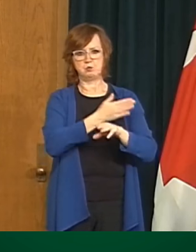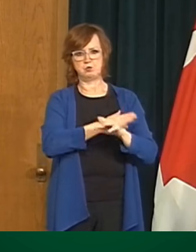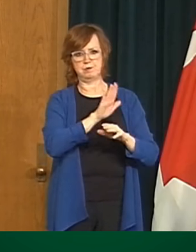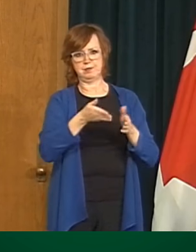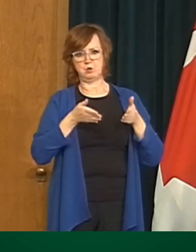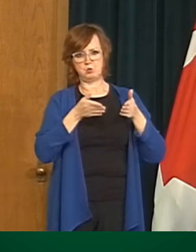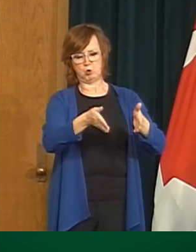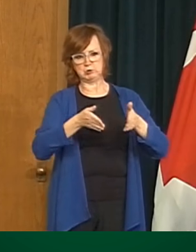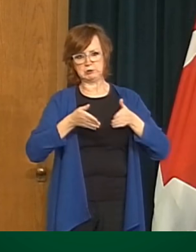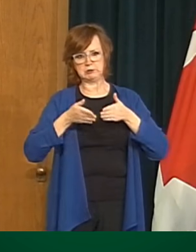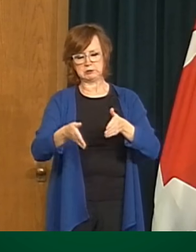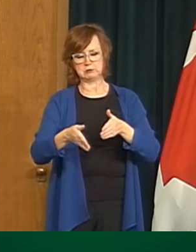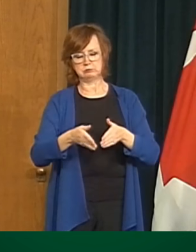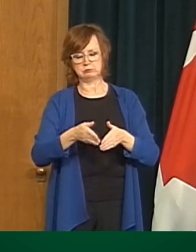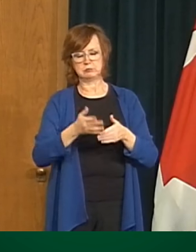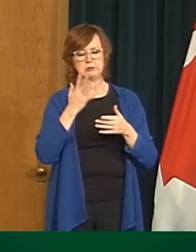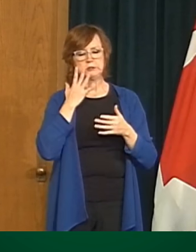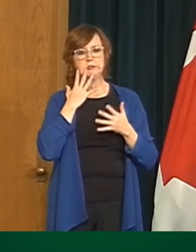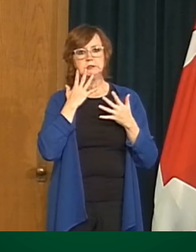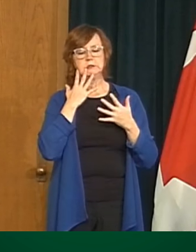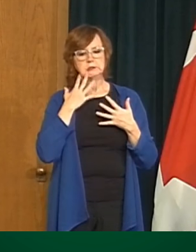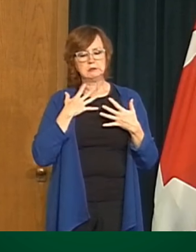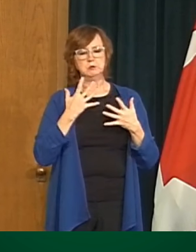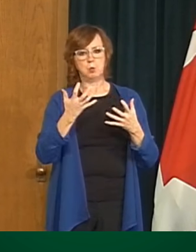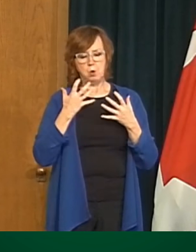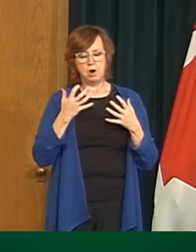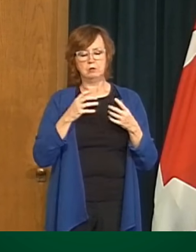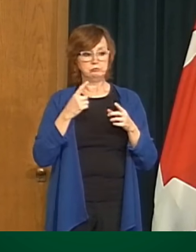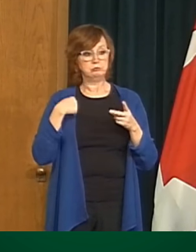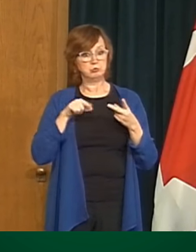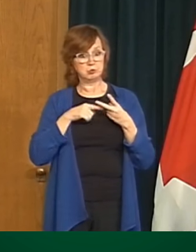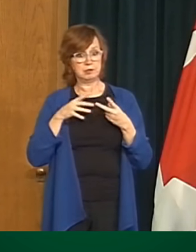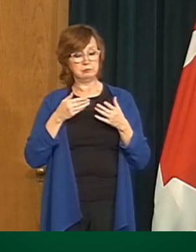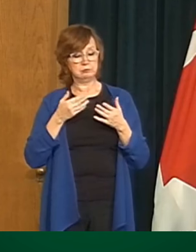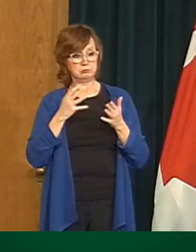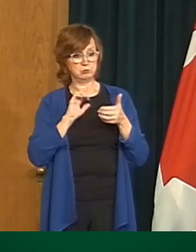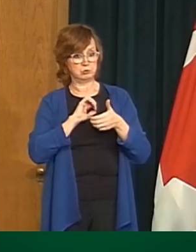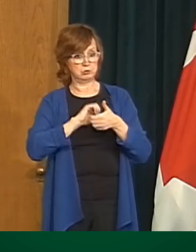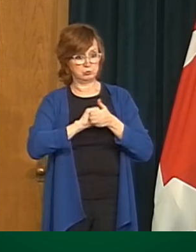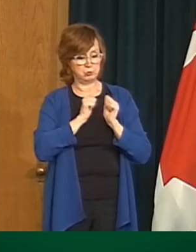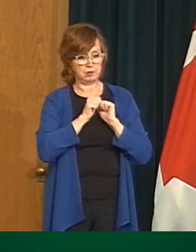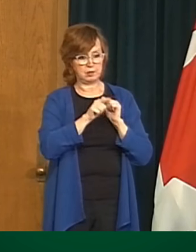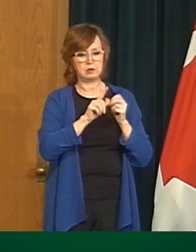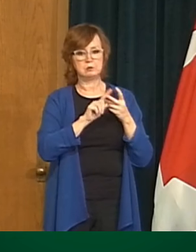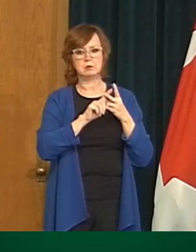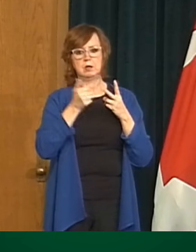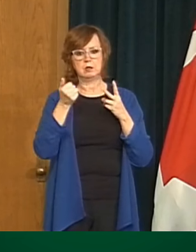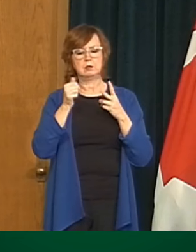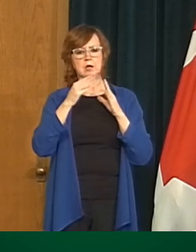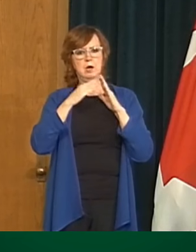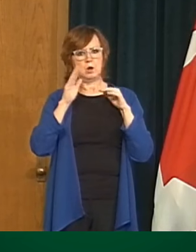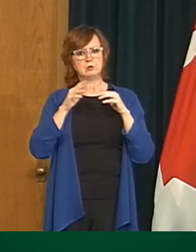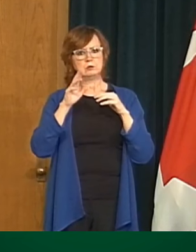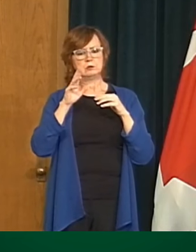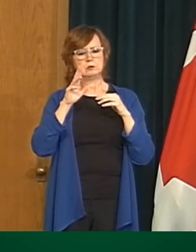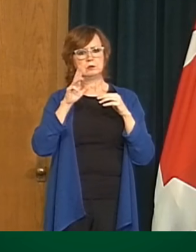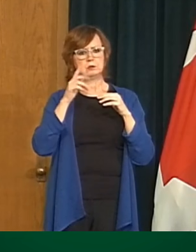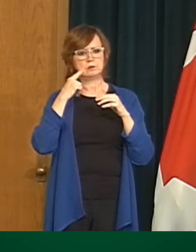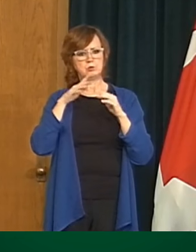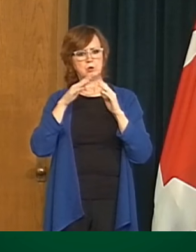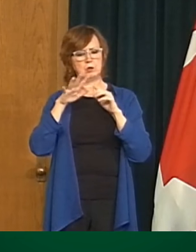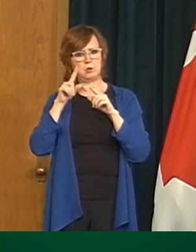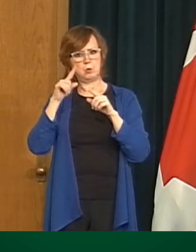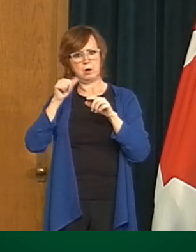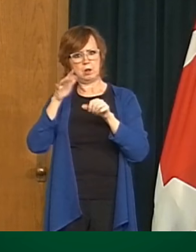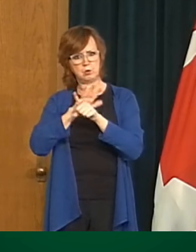Loche around housing, yes, and we have built a substantial number of housing units there over the course of the last few years, but also